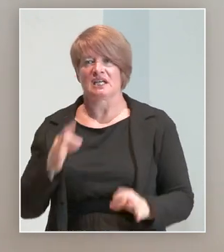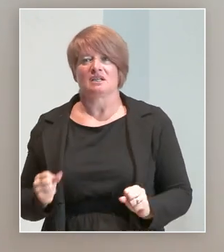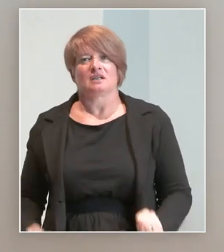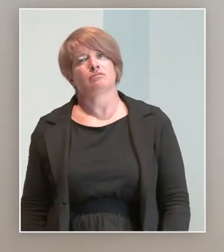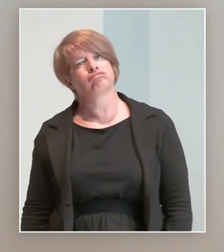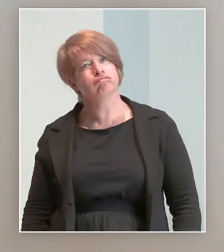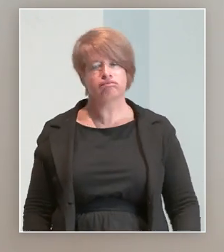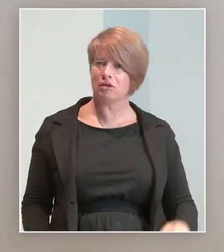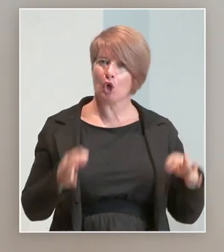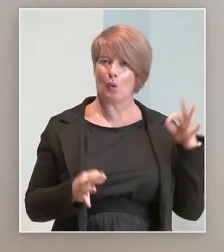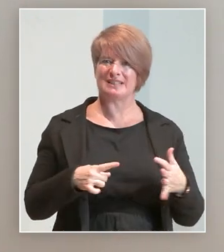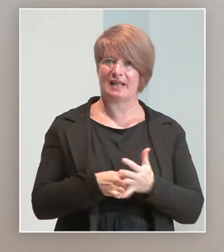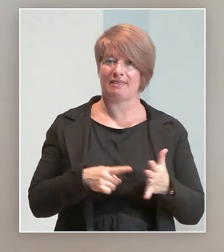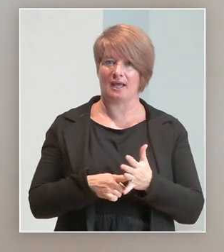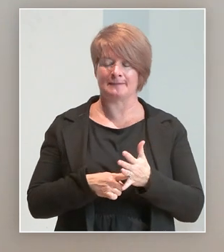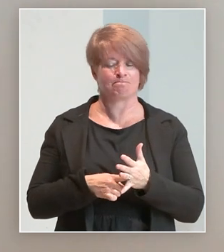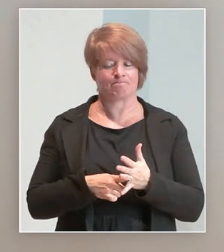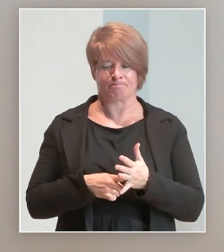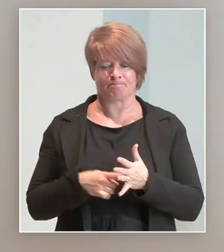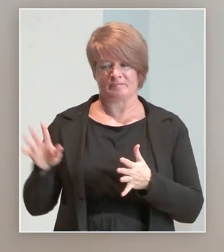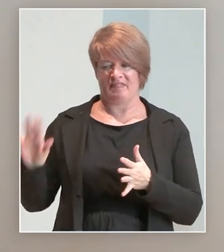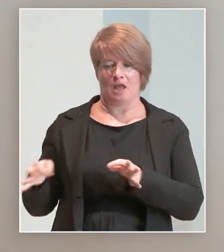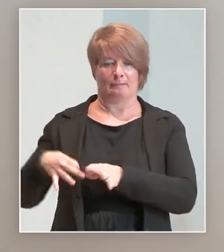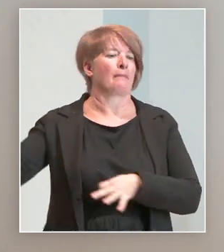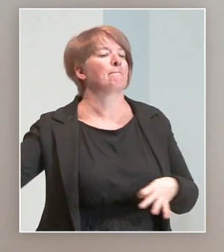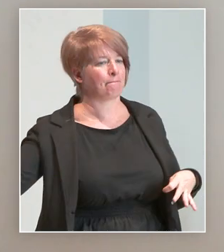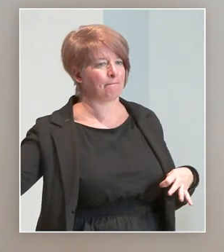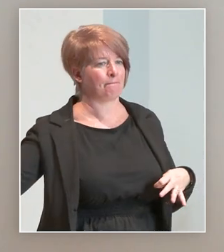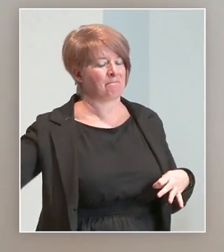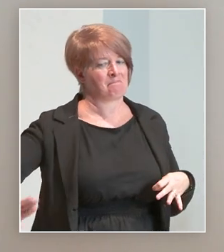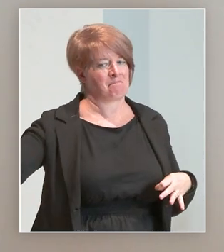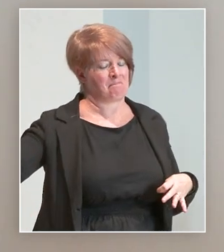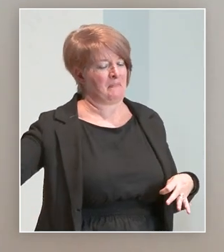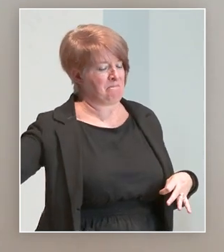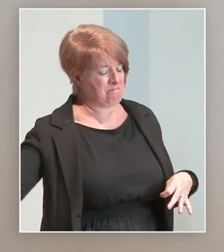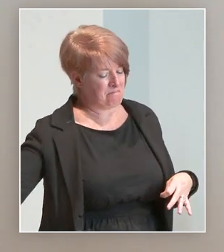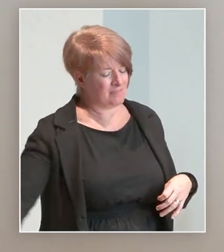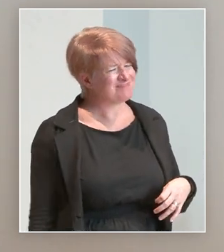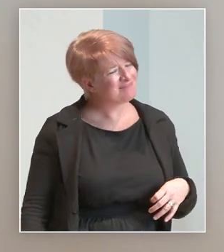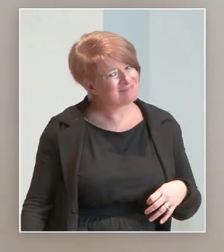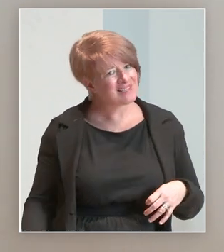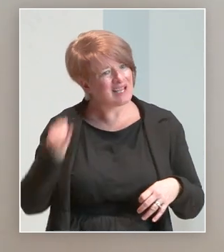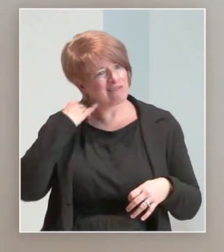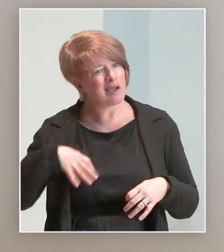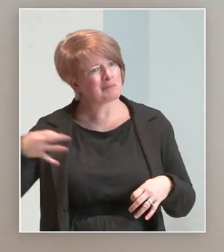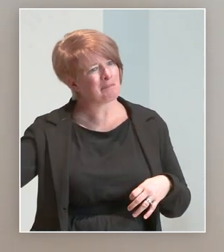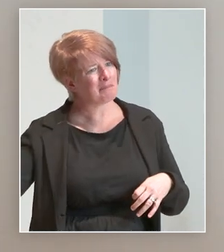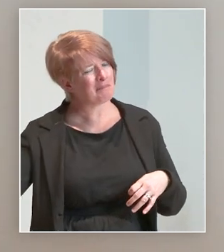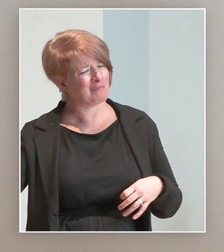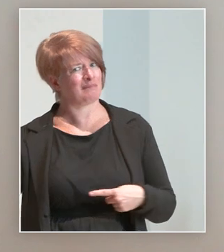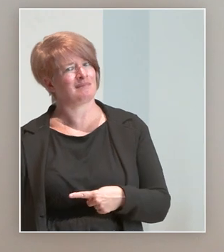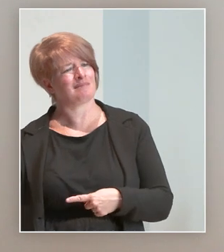very firm court deadline and plan for some other kind of launch for another day. However, leaving behind something that not only